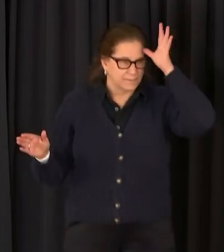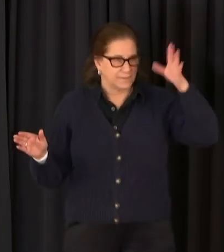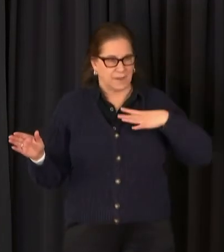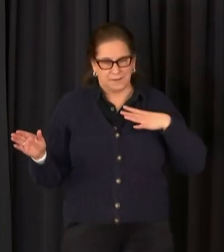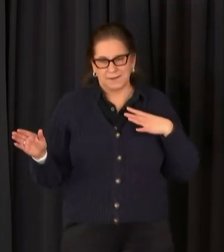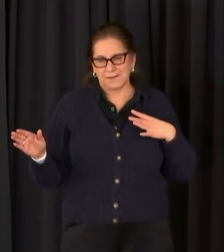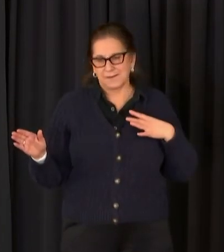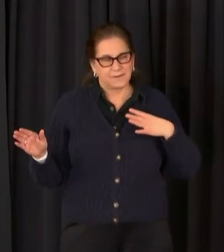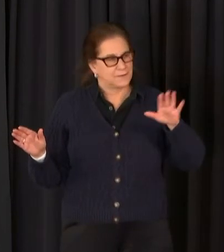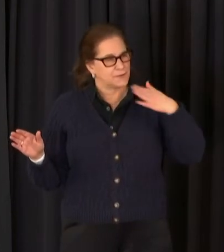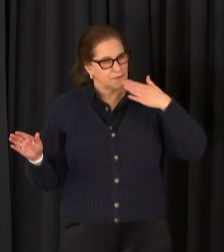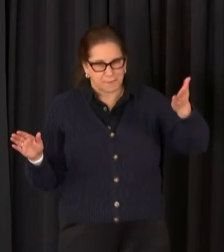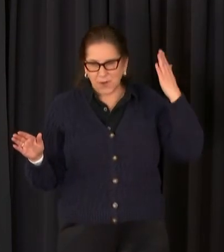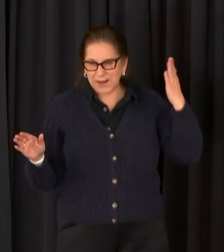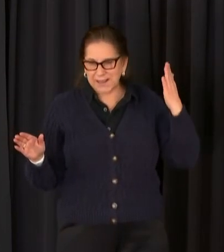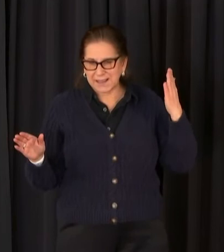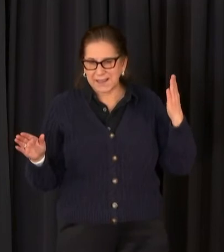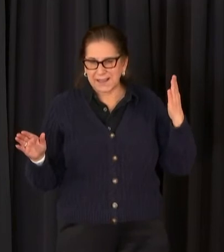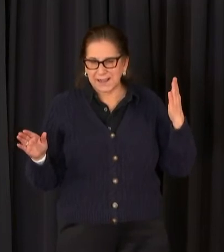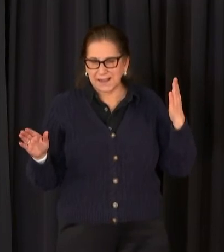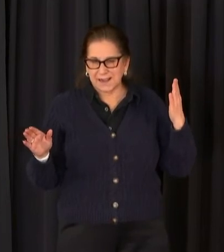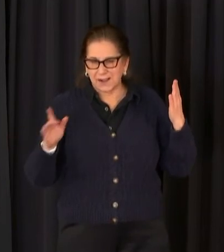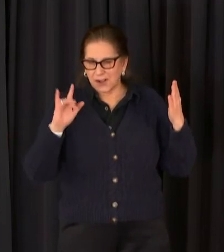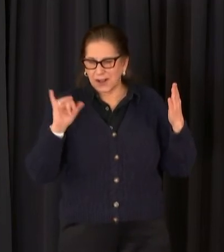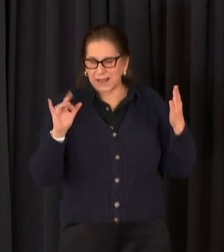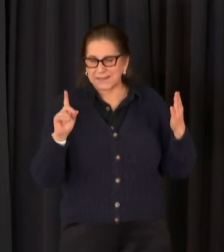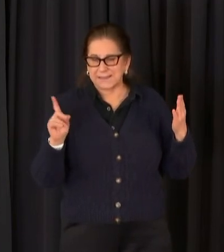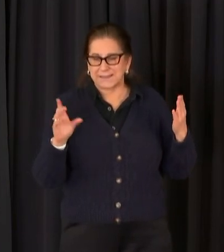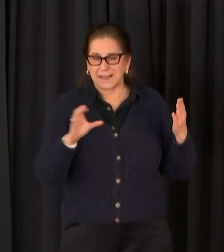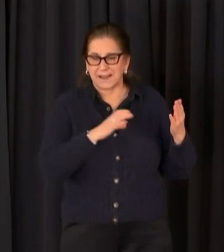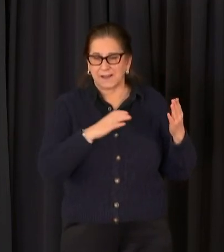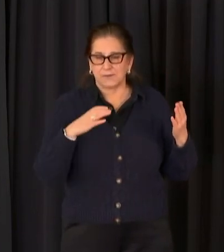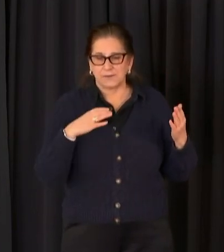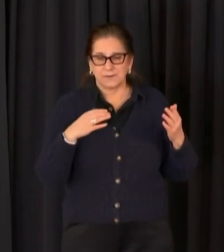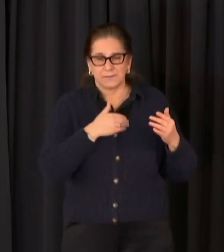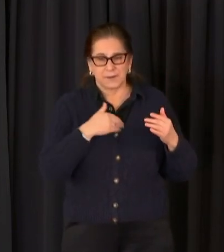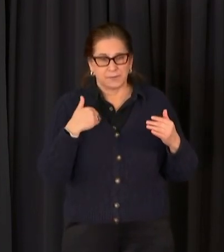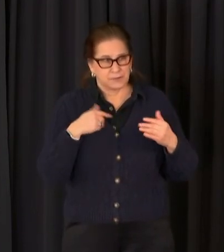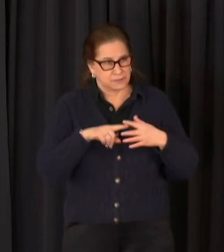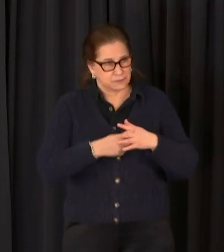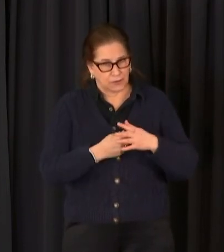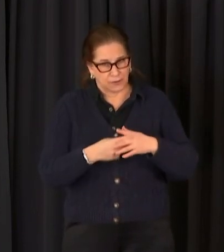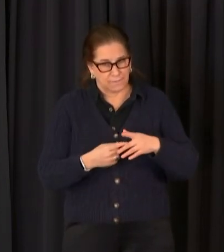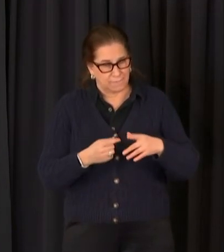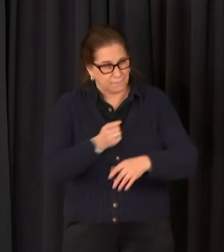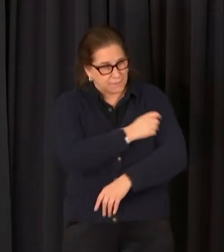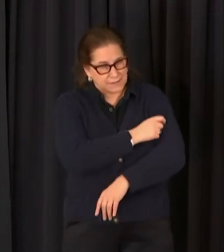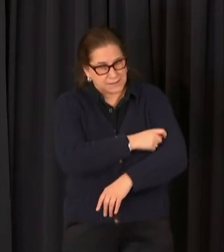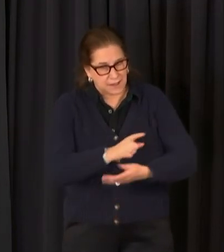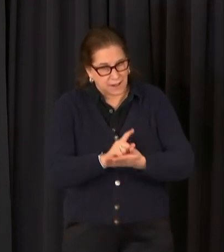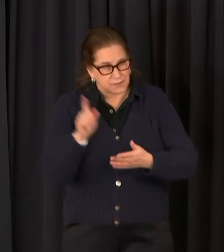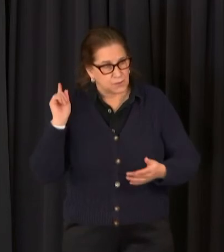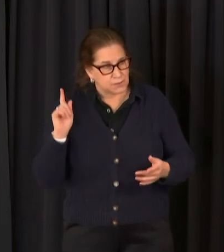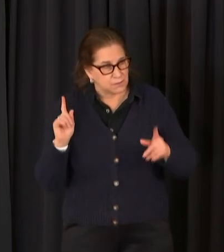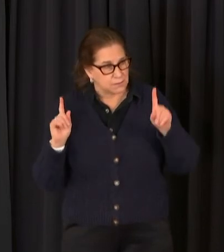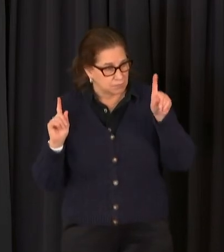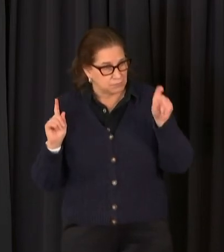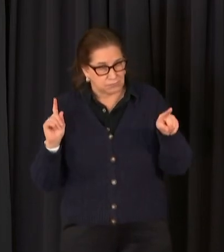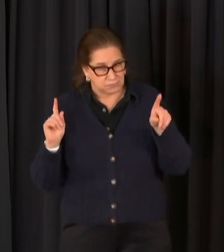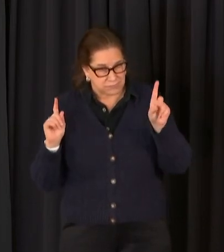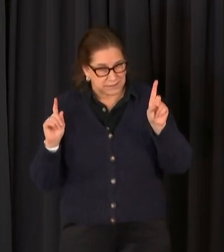Good morning. It looks like DC council members started getting vaccinated last week. I'm wondering if either Mayor Bowser or Dr. Nesbitt